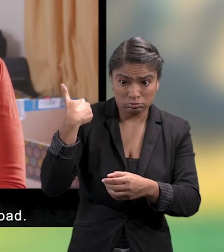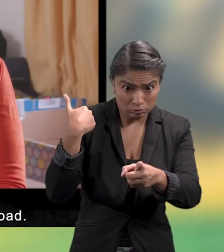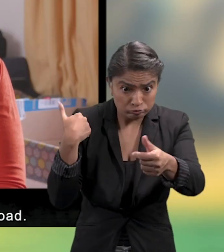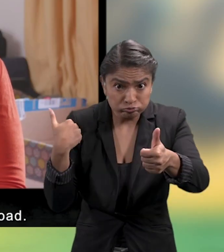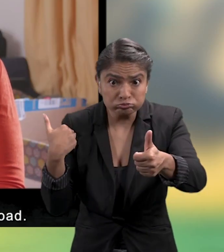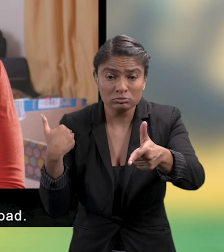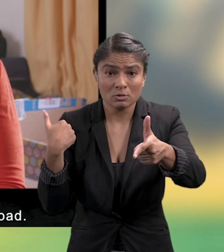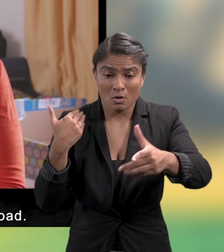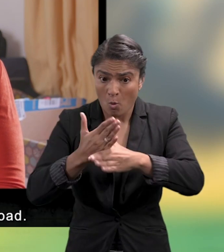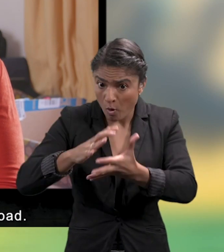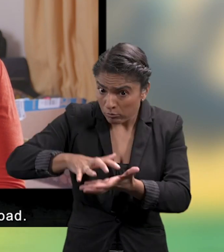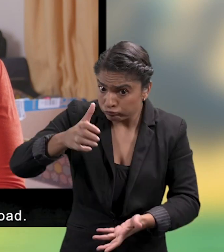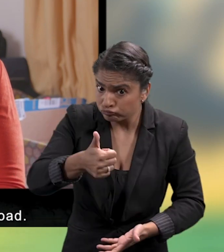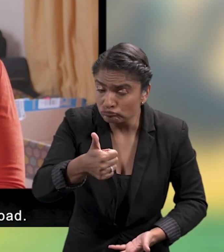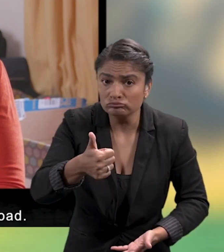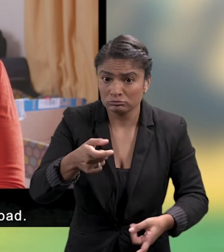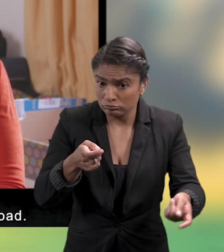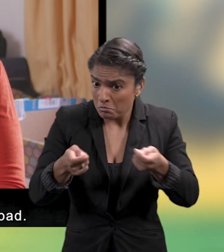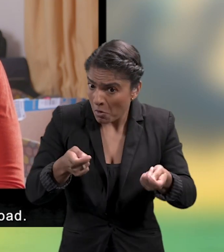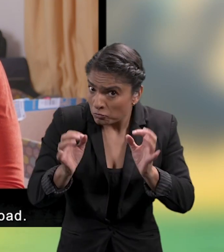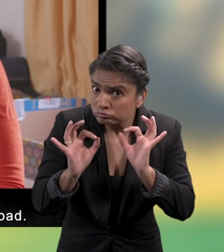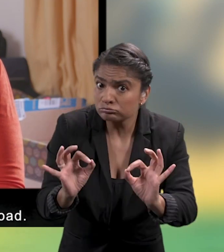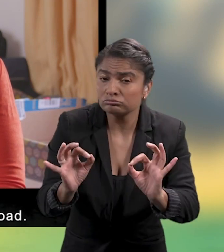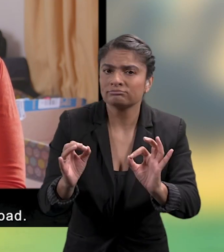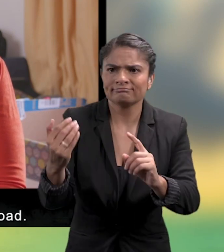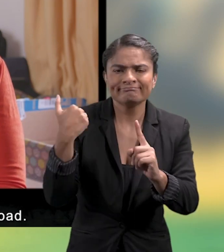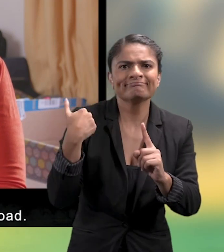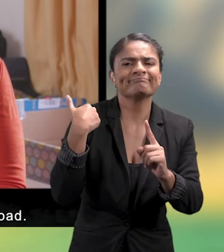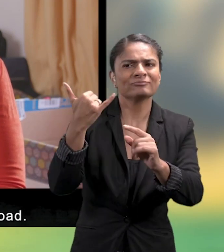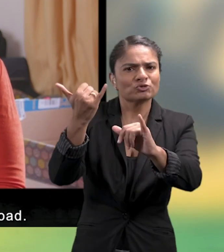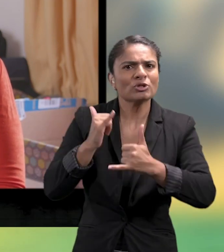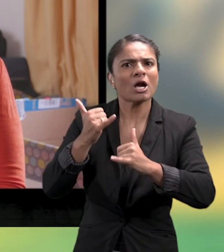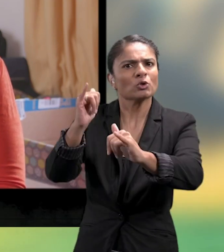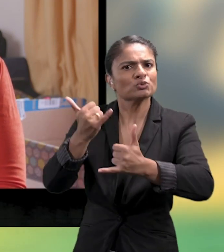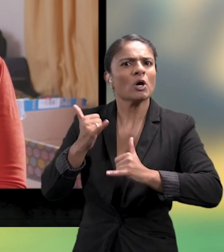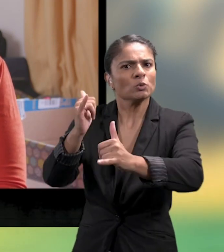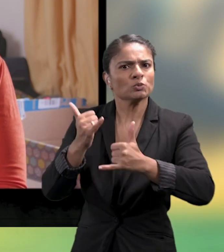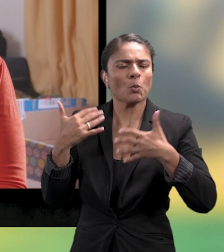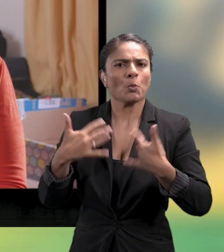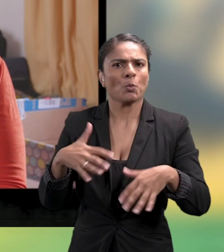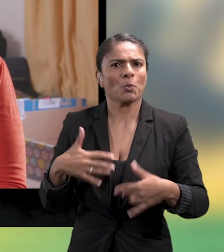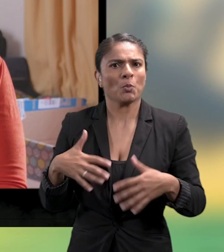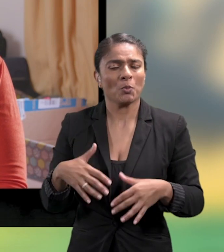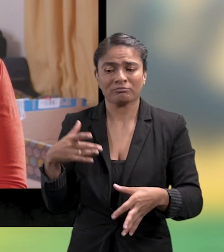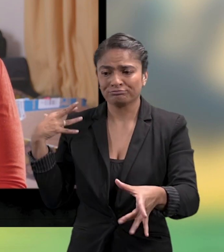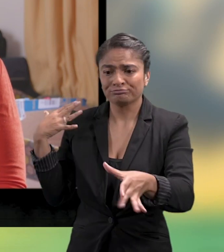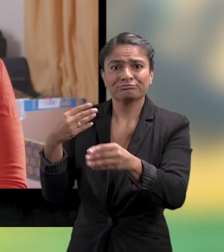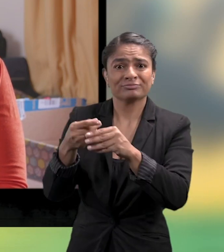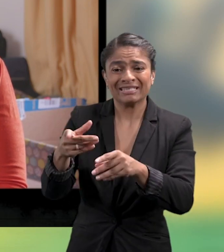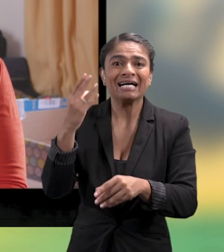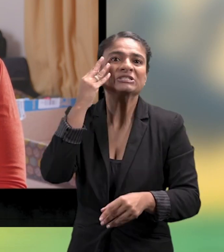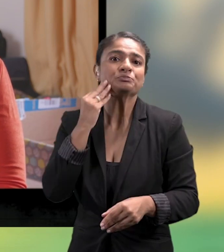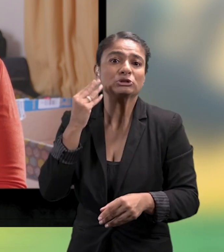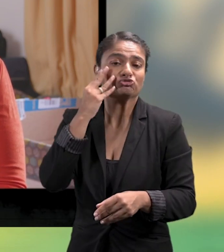They will check if I'm okay and if I am coping my workload. So the experience